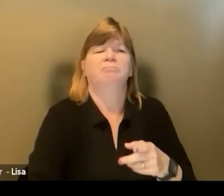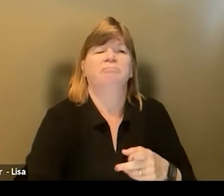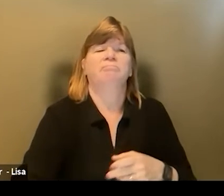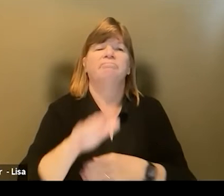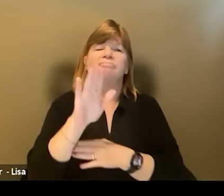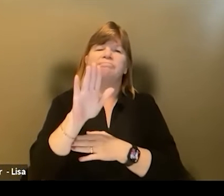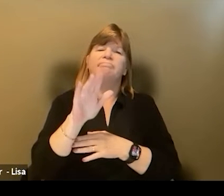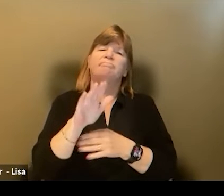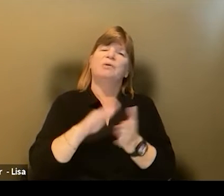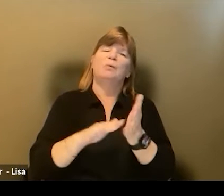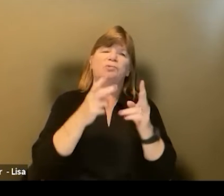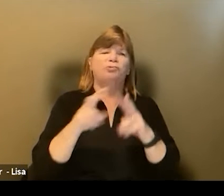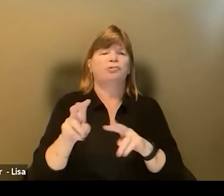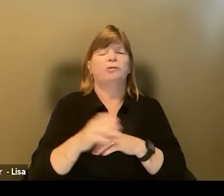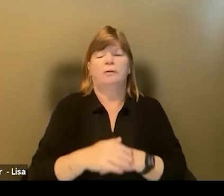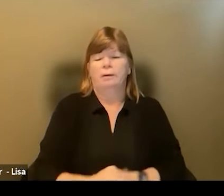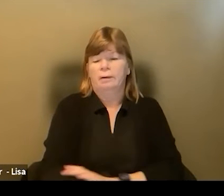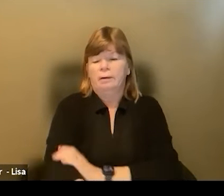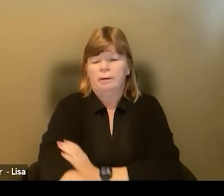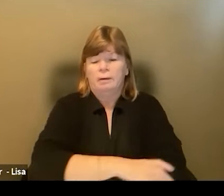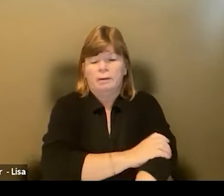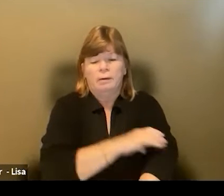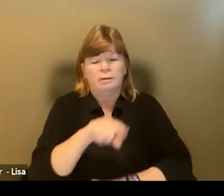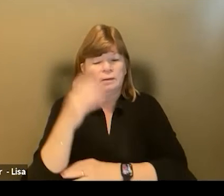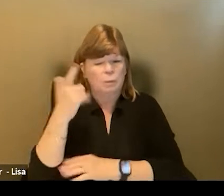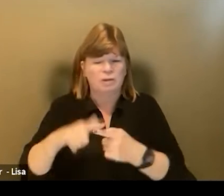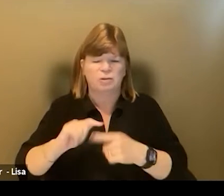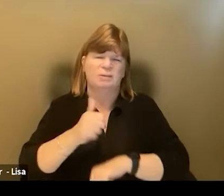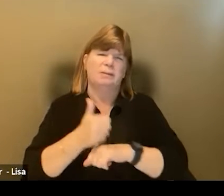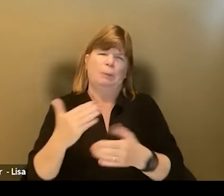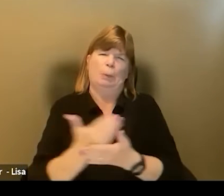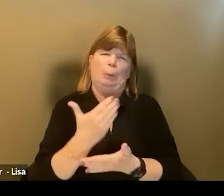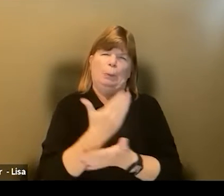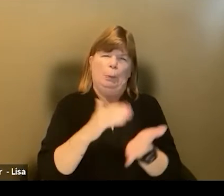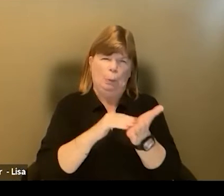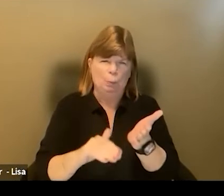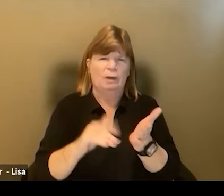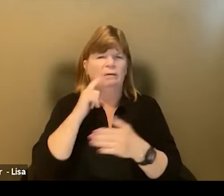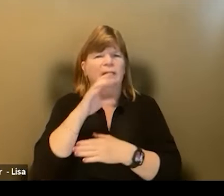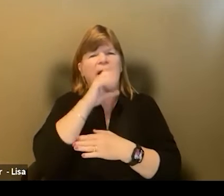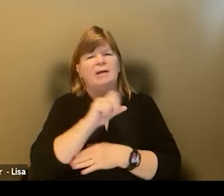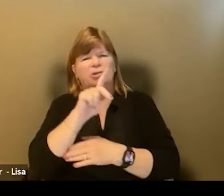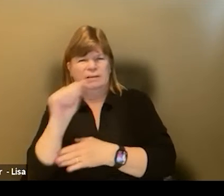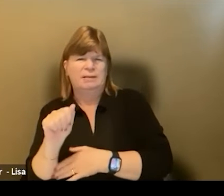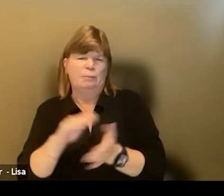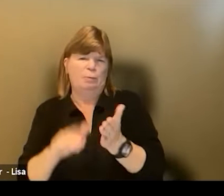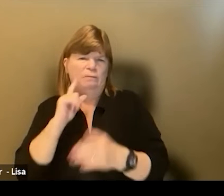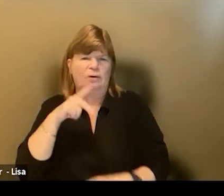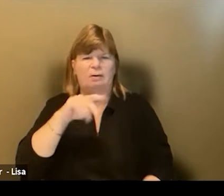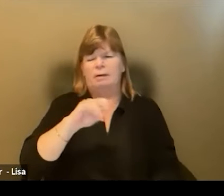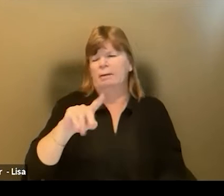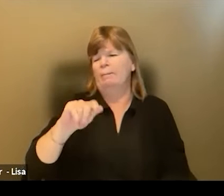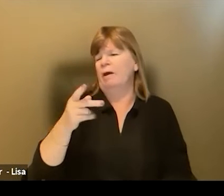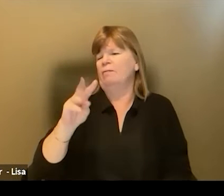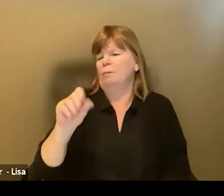is operationalizing. This is to create a new waiver and administration of the Age and Disabled waiver for the Indiana Pathways for